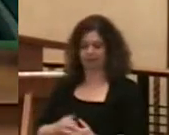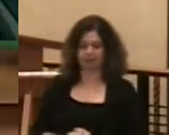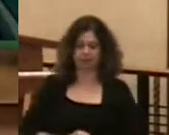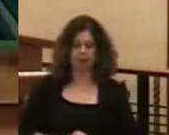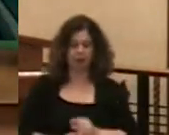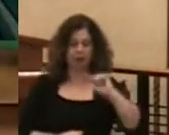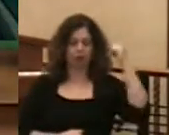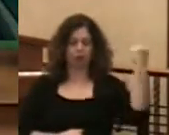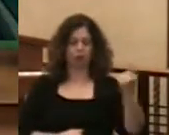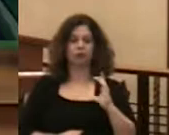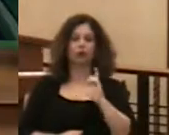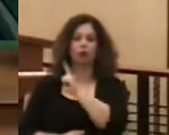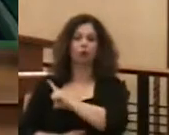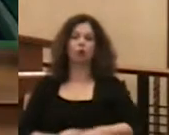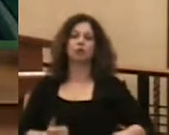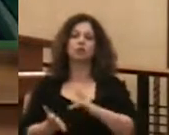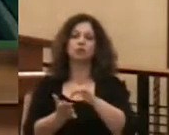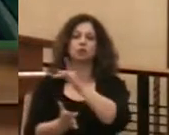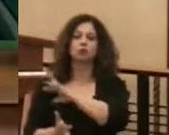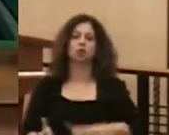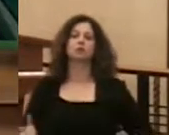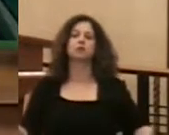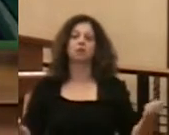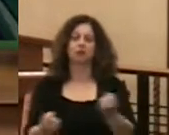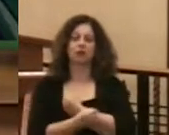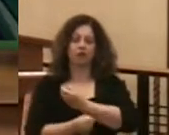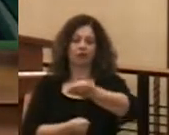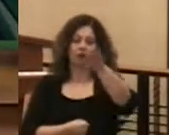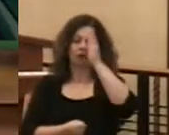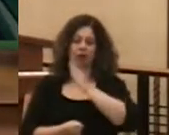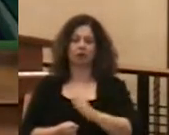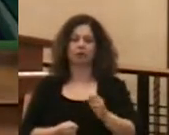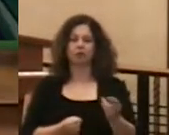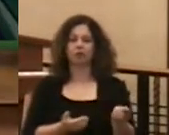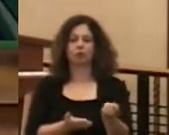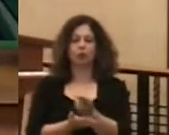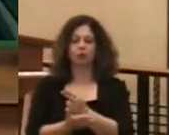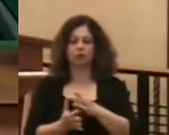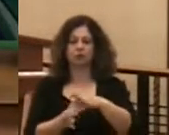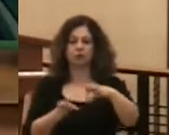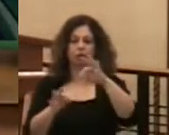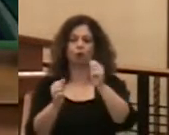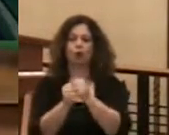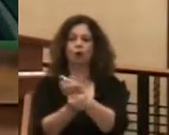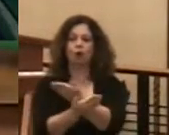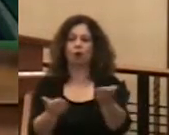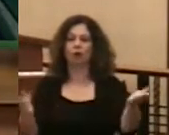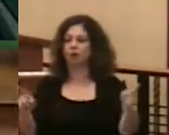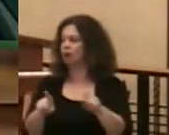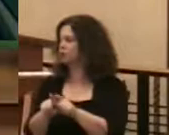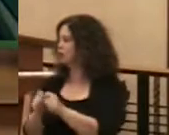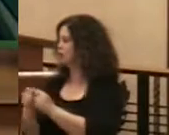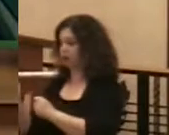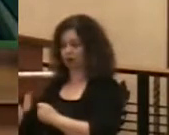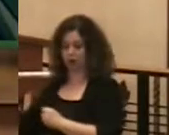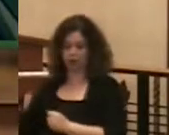Grace of our Lord Jesus Christ, the love of God, and the communion of the Holy Spirit be with you all.